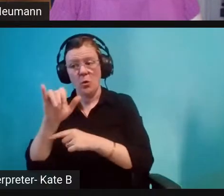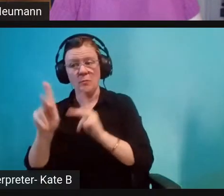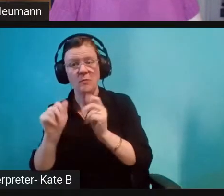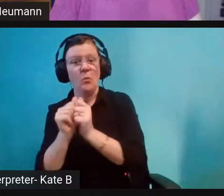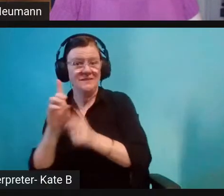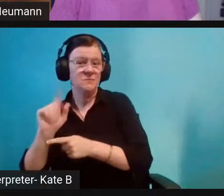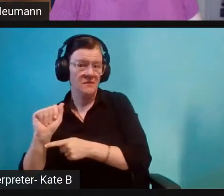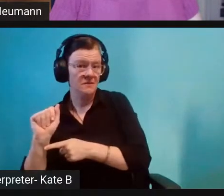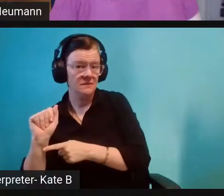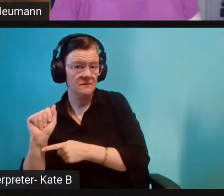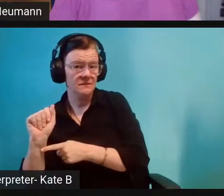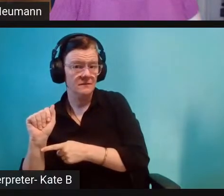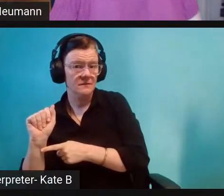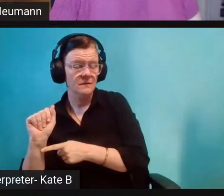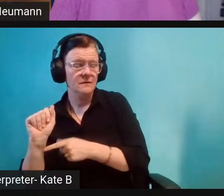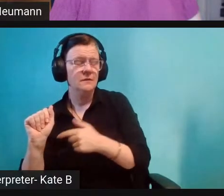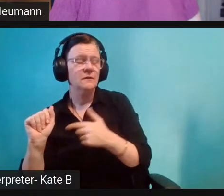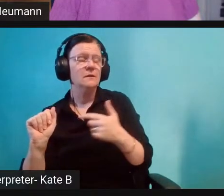disabilities. And